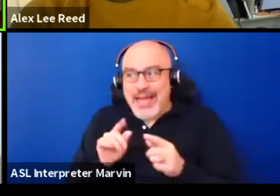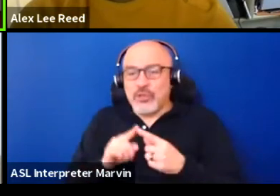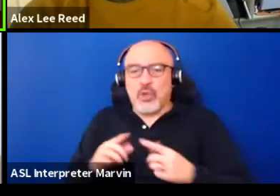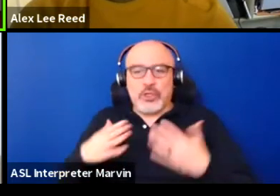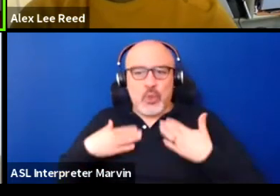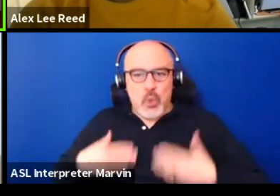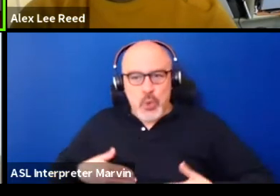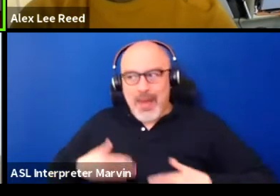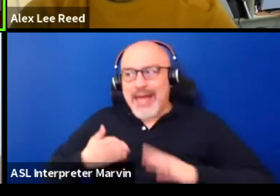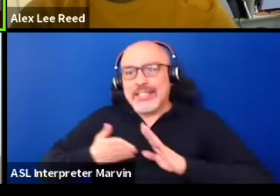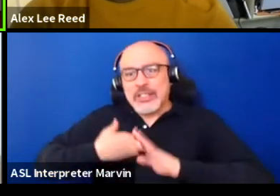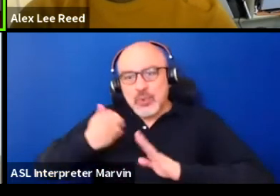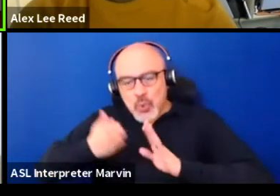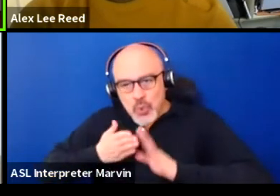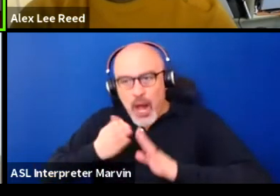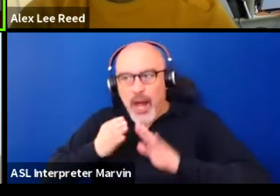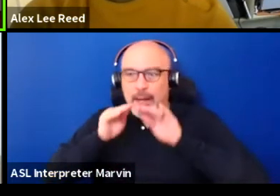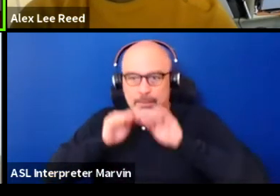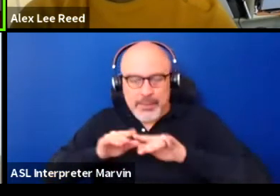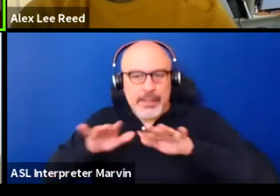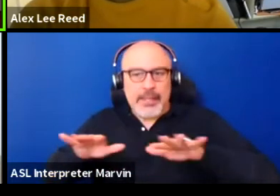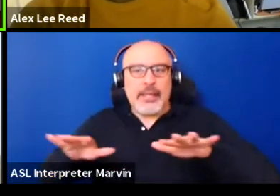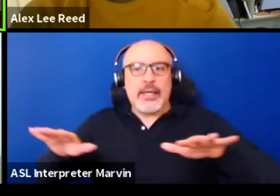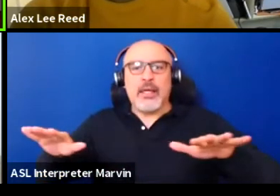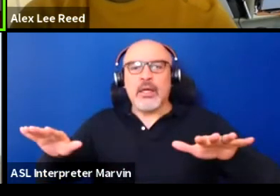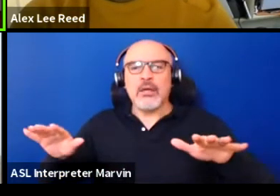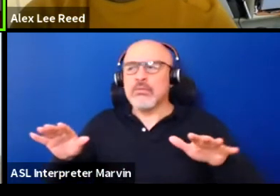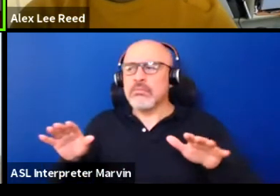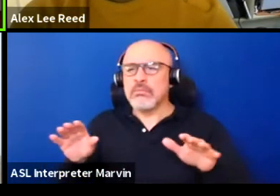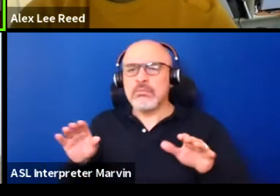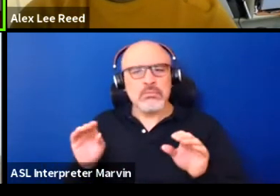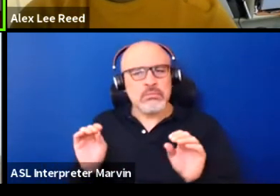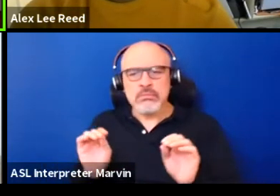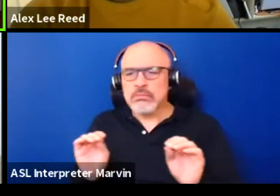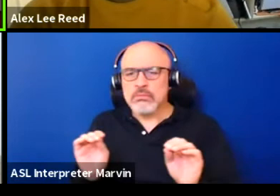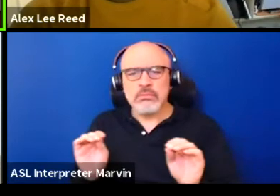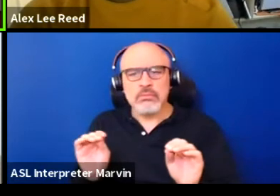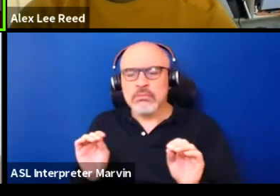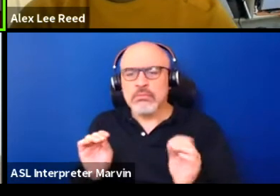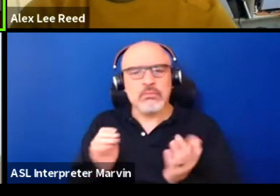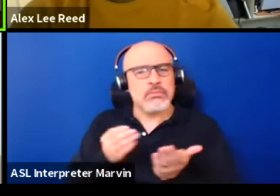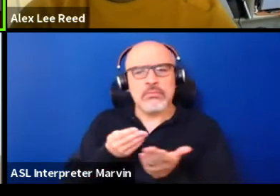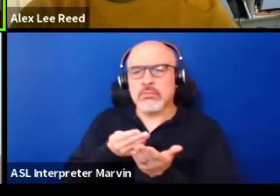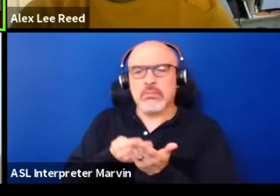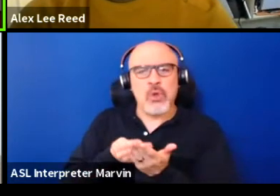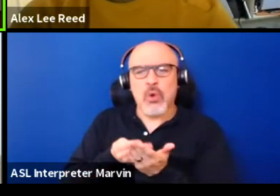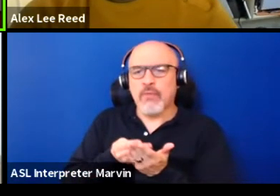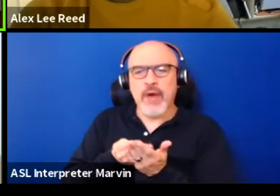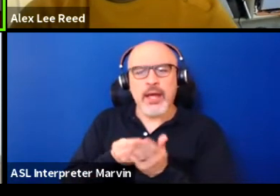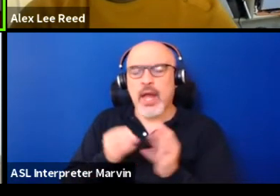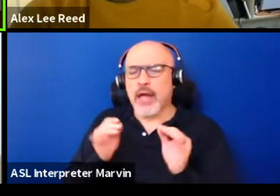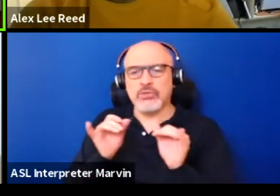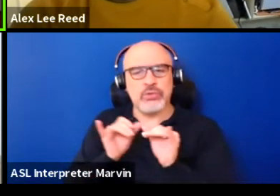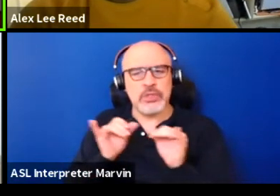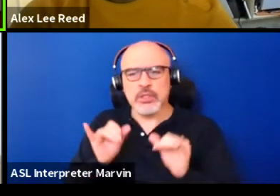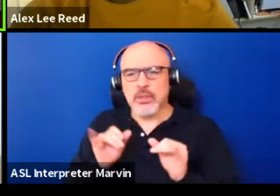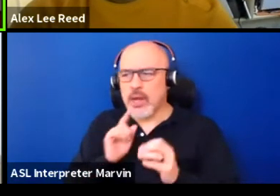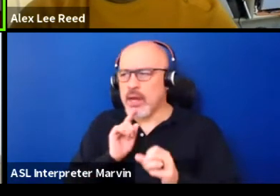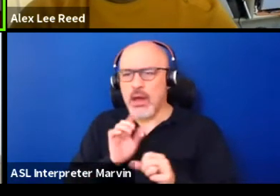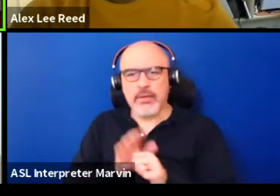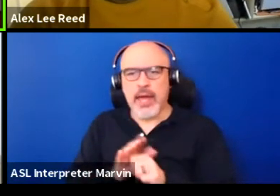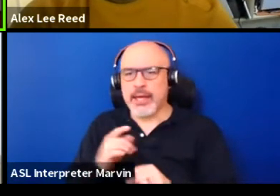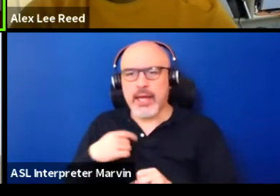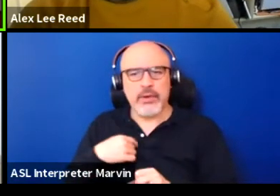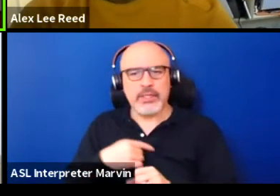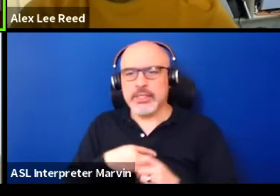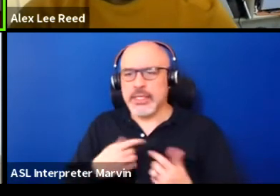And there's no system, financial system right now that guarantees us a living